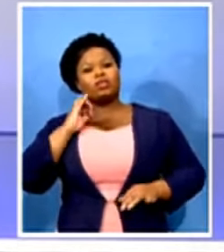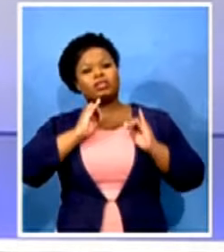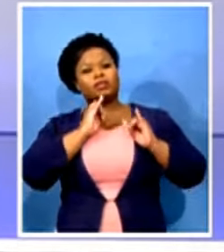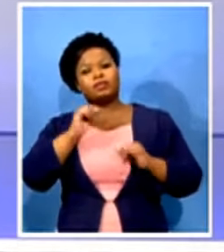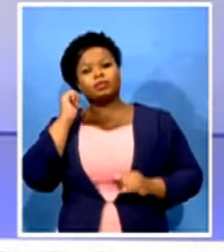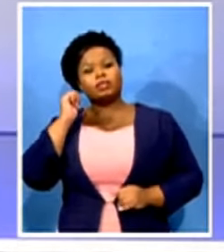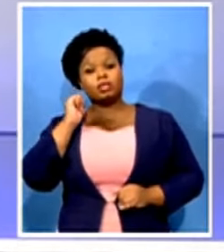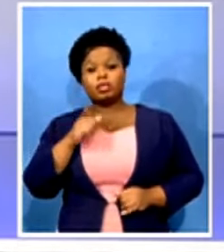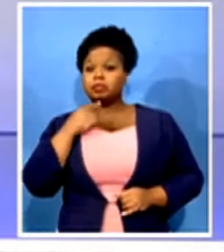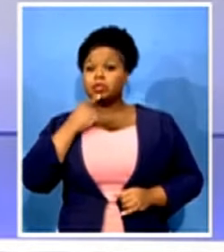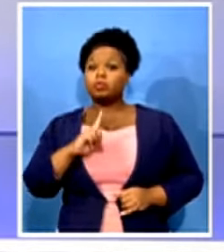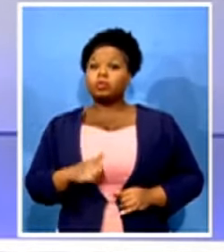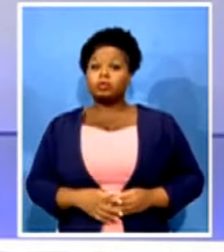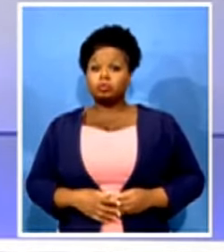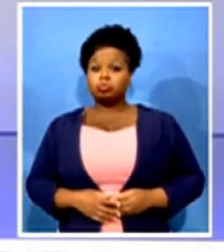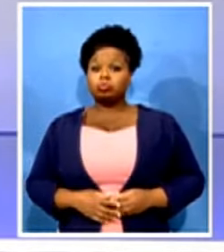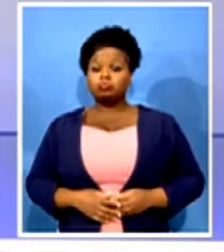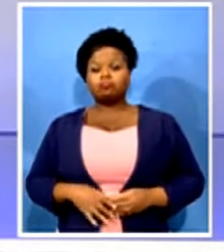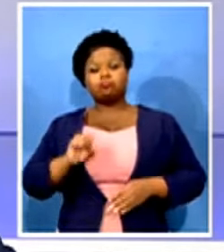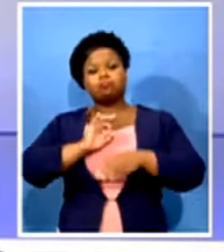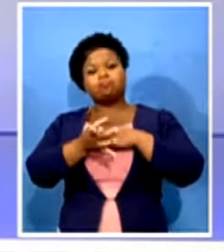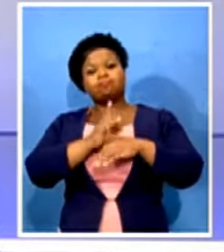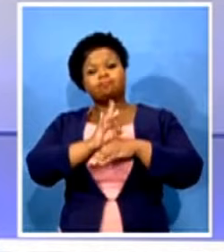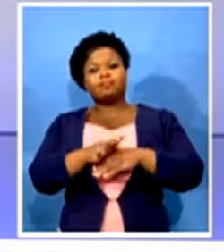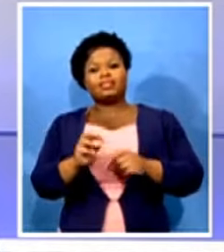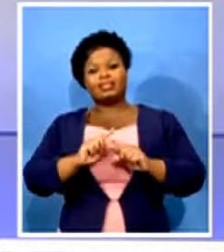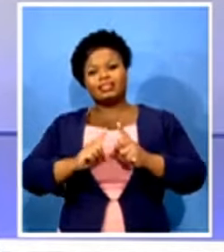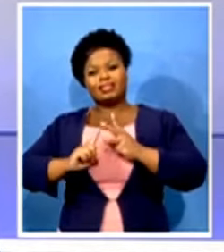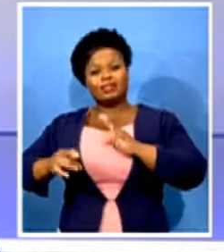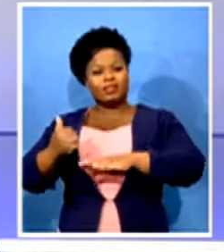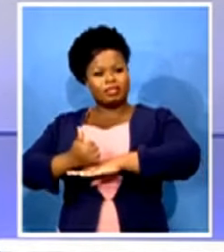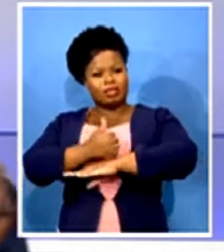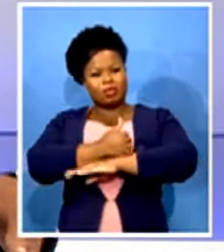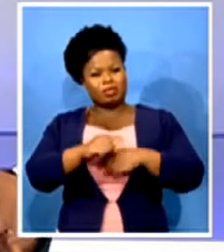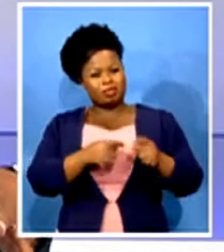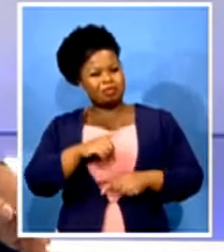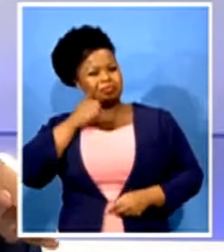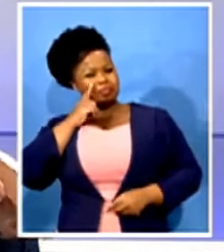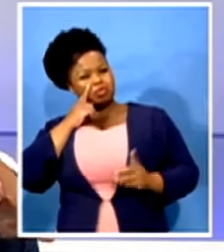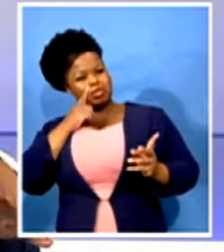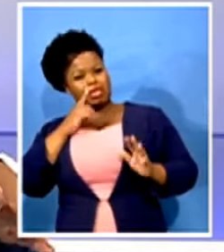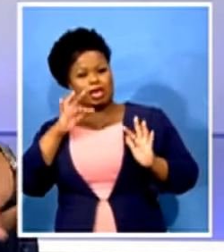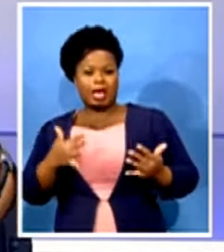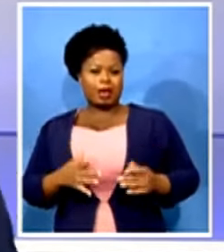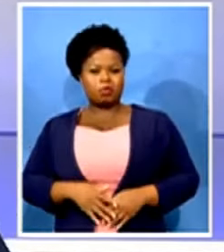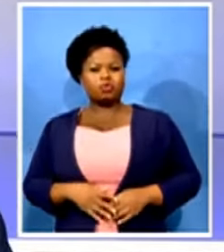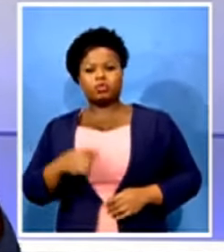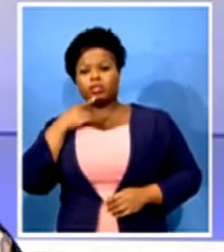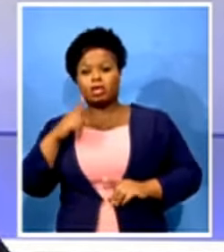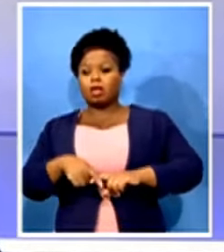in consultation with different stakeholders about looking at the ban not necessarily being a blanket ban,